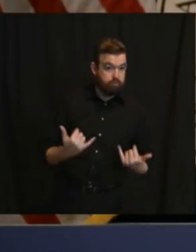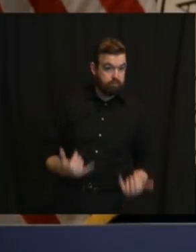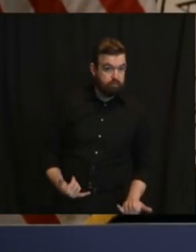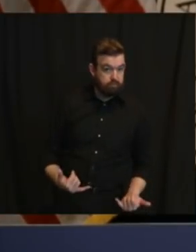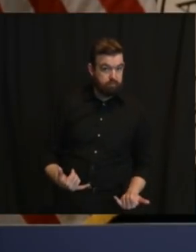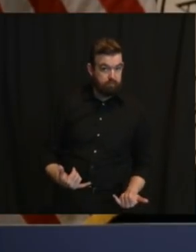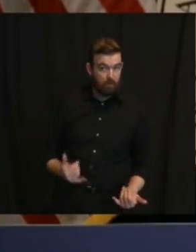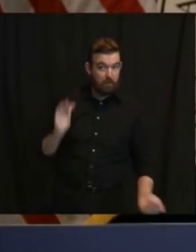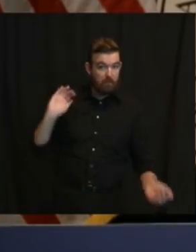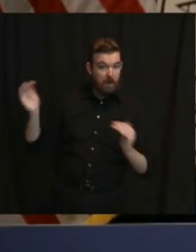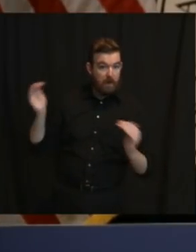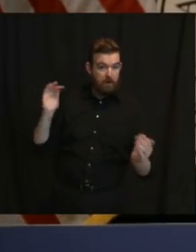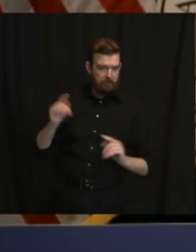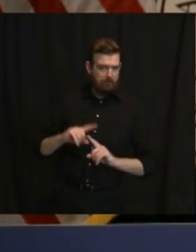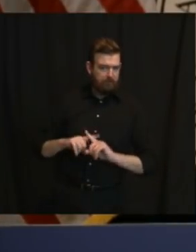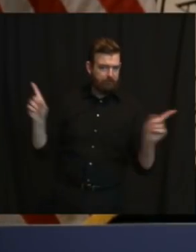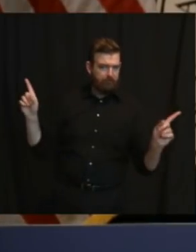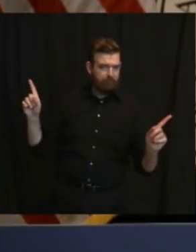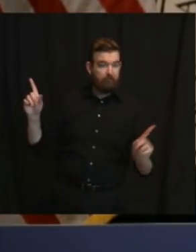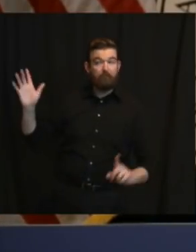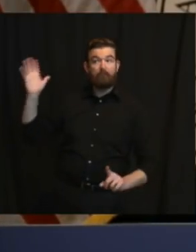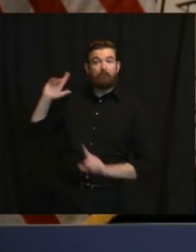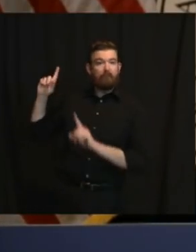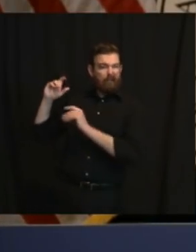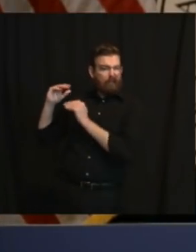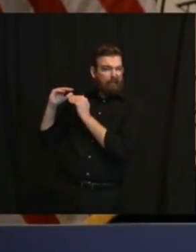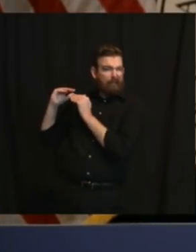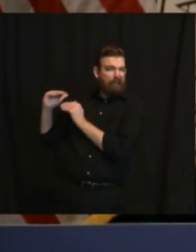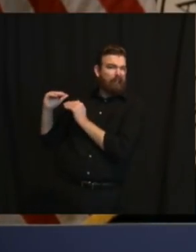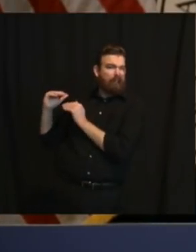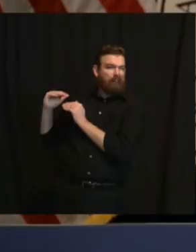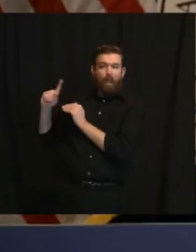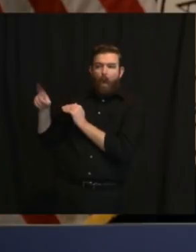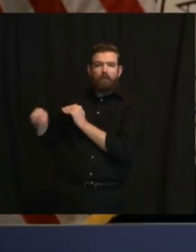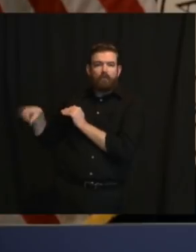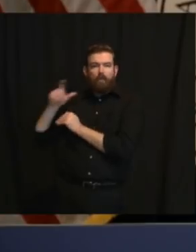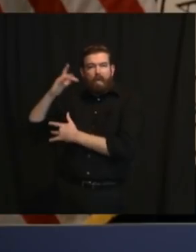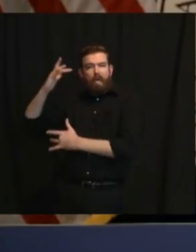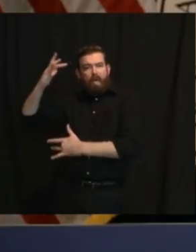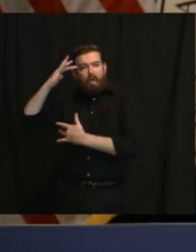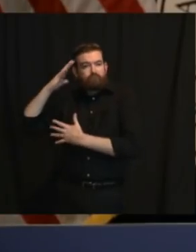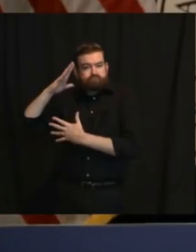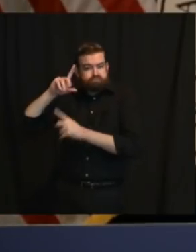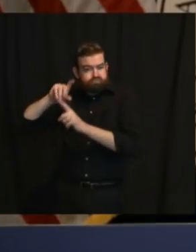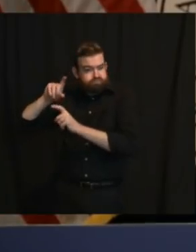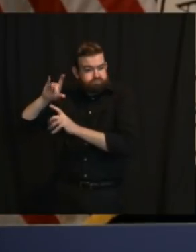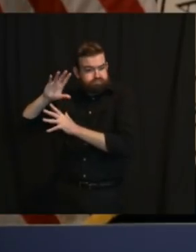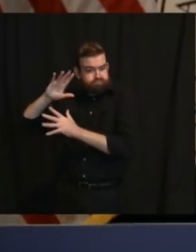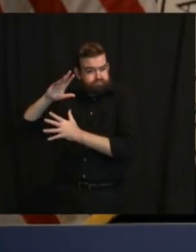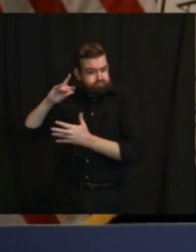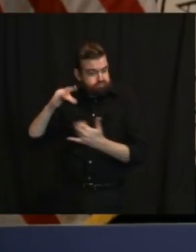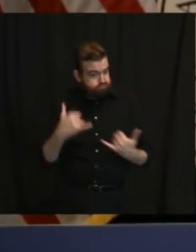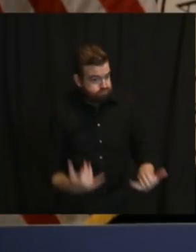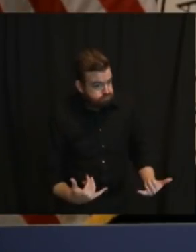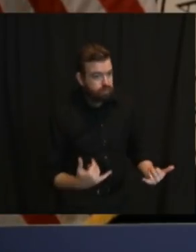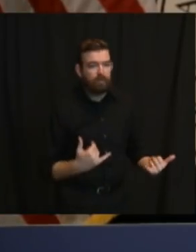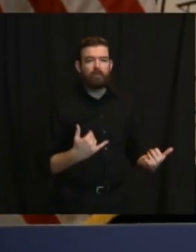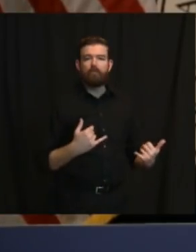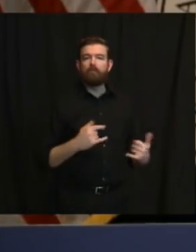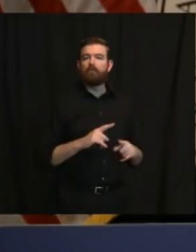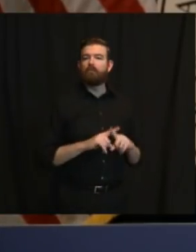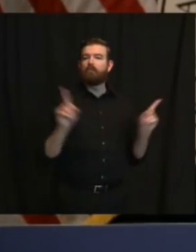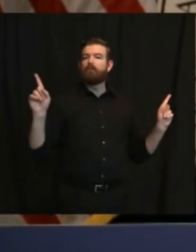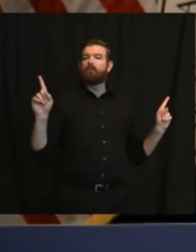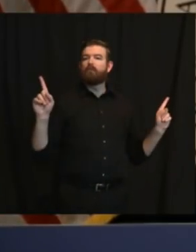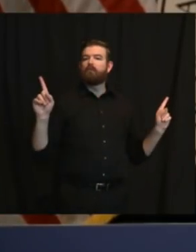testing. And we're going to go through. We probably could have told you about testing as early as today in terms of the plan going forward, but